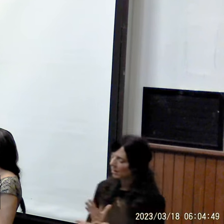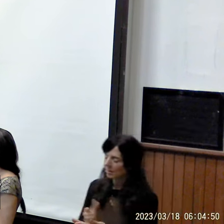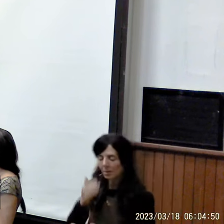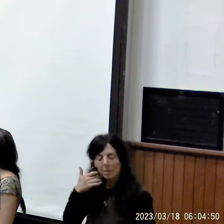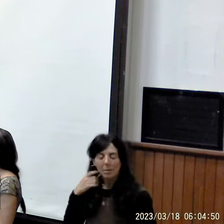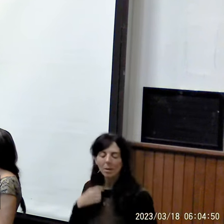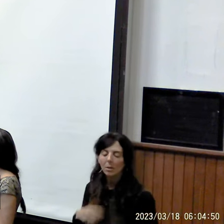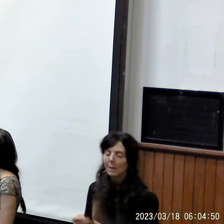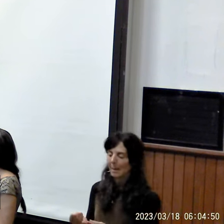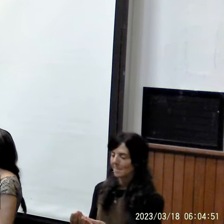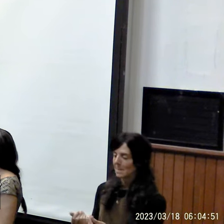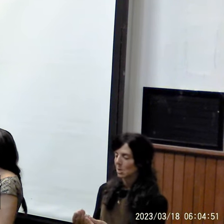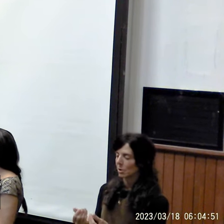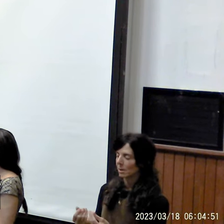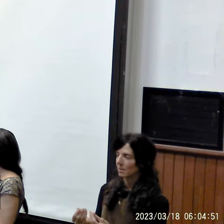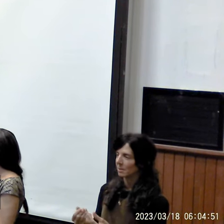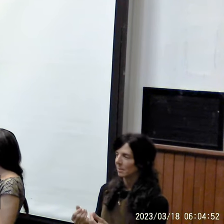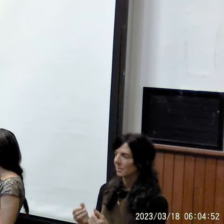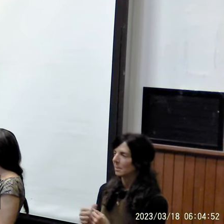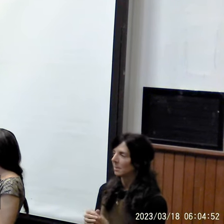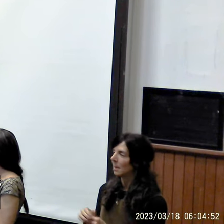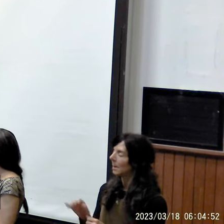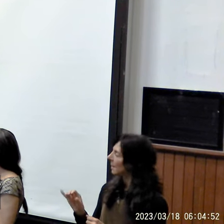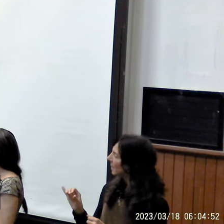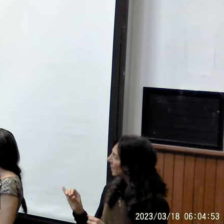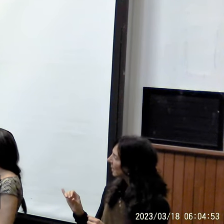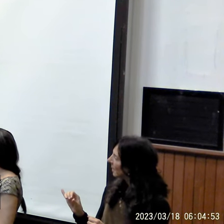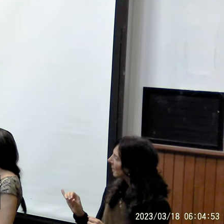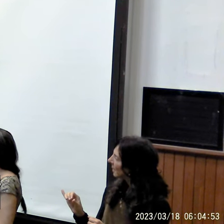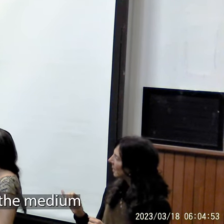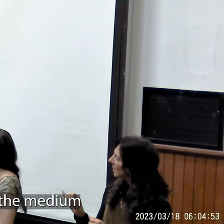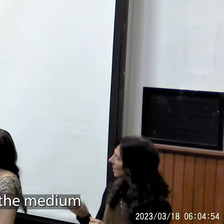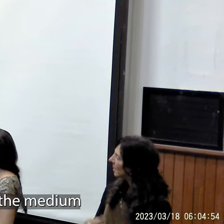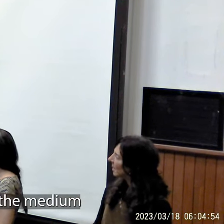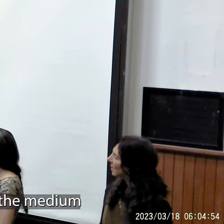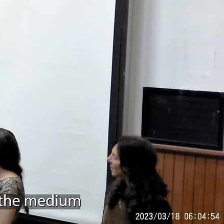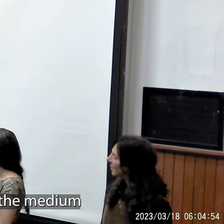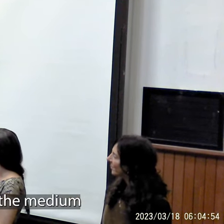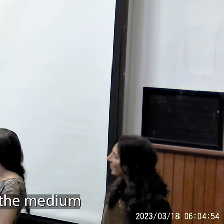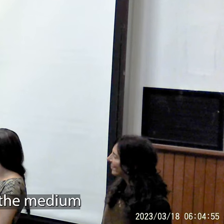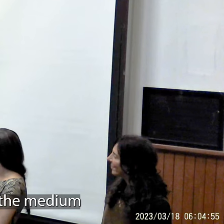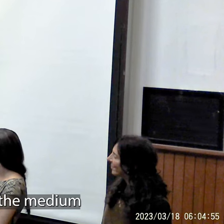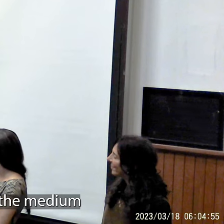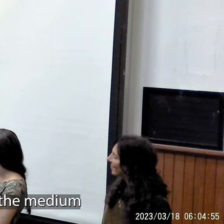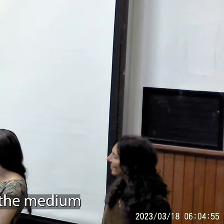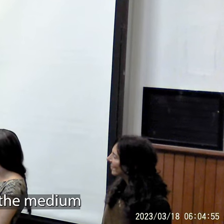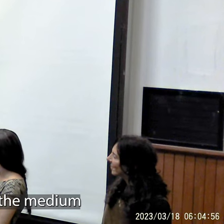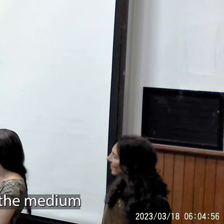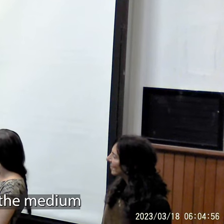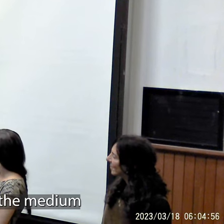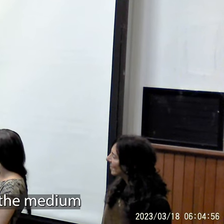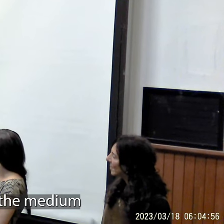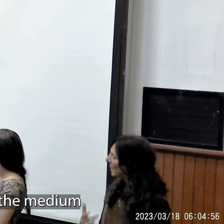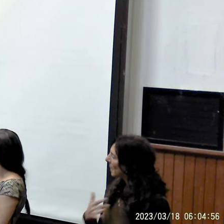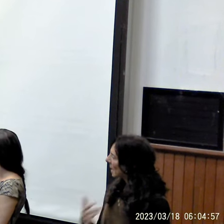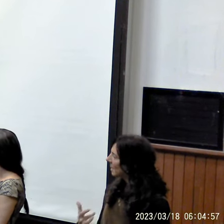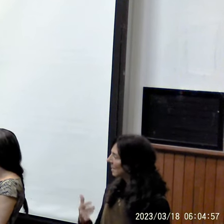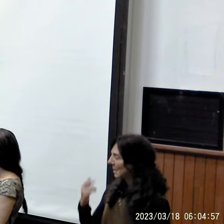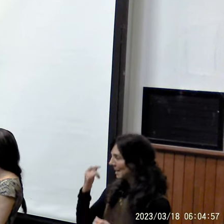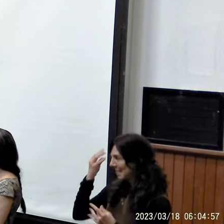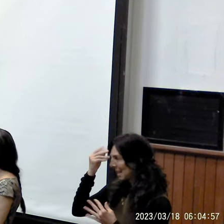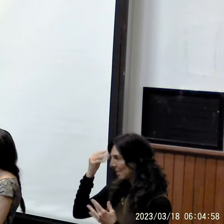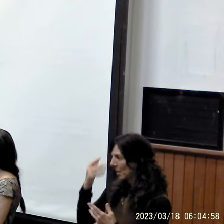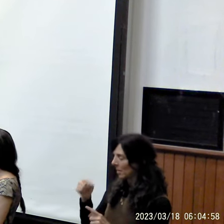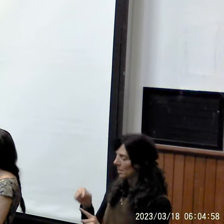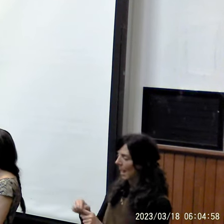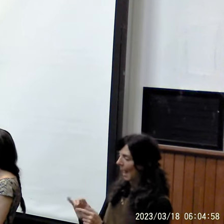the materialism. Yeah. And that's probably, I always think like medium as the medium, right? It's